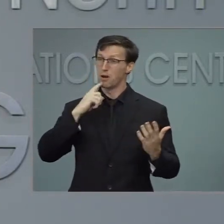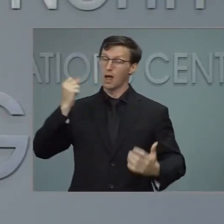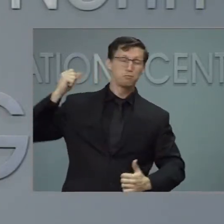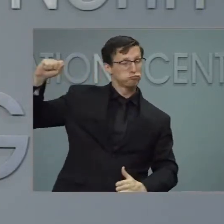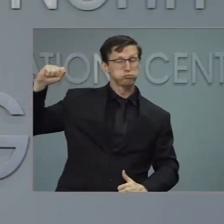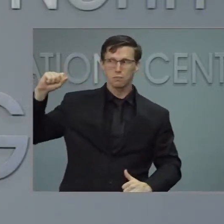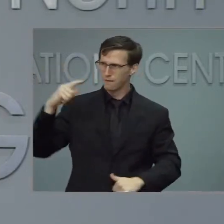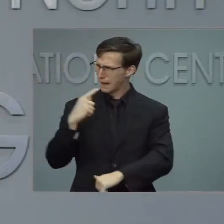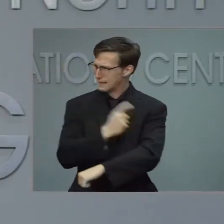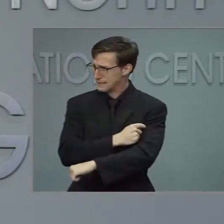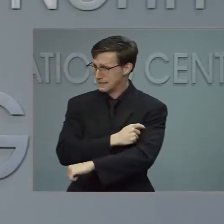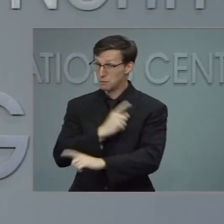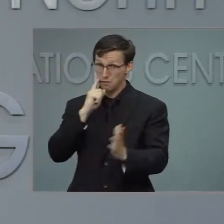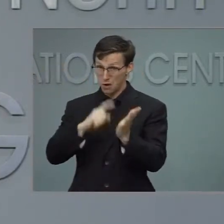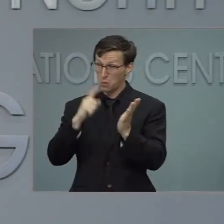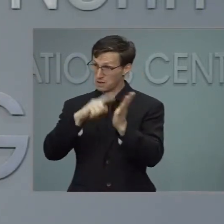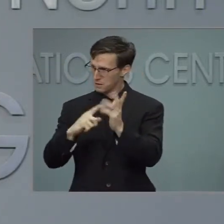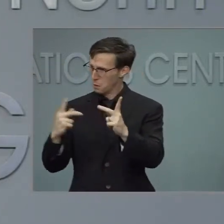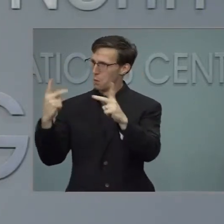last several weeks?